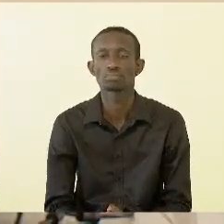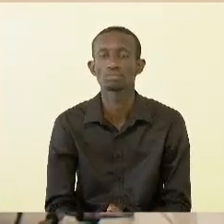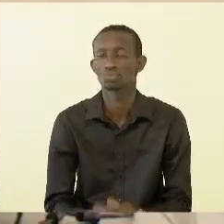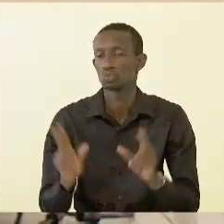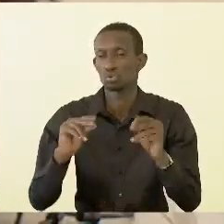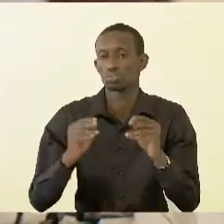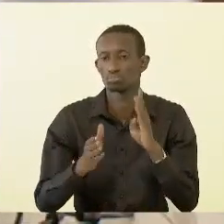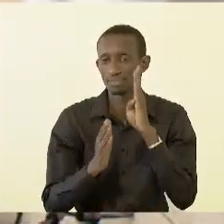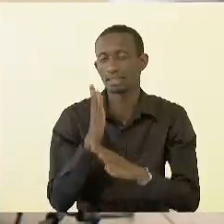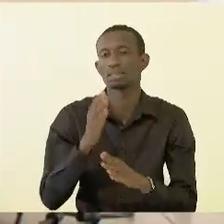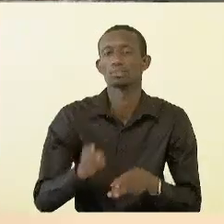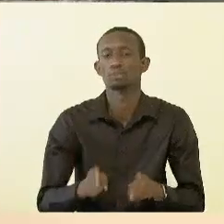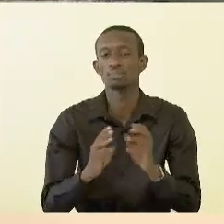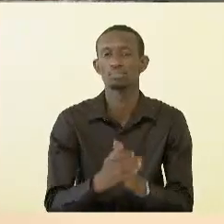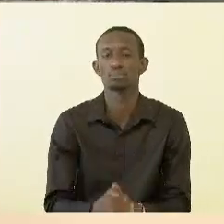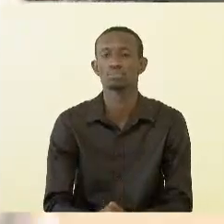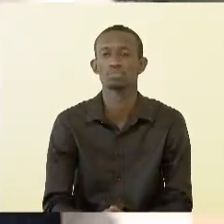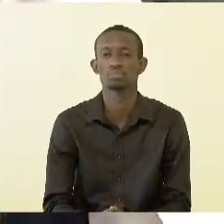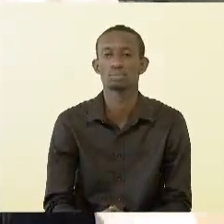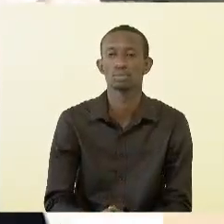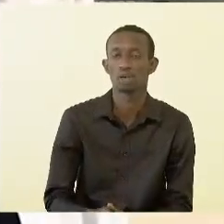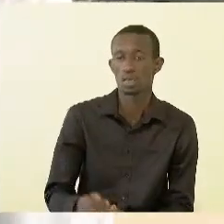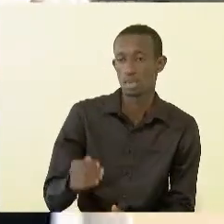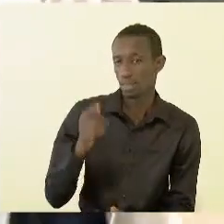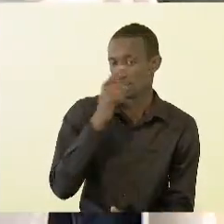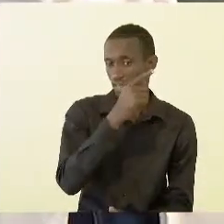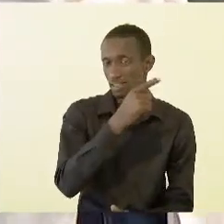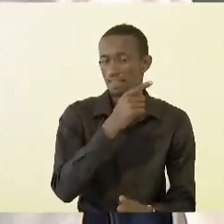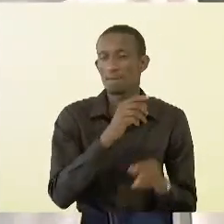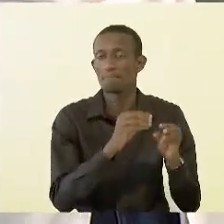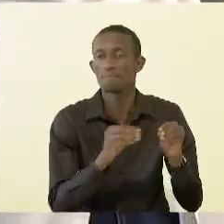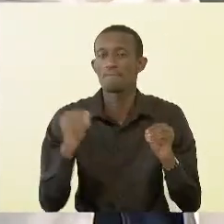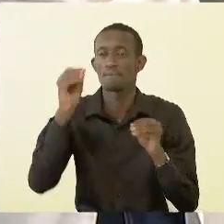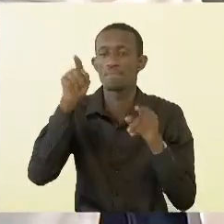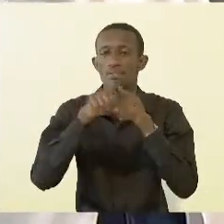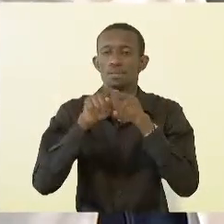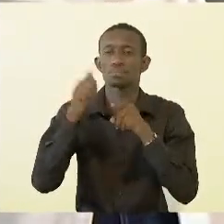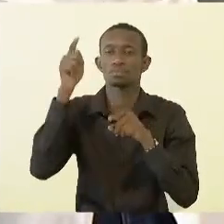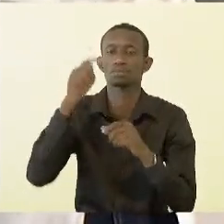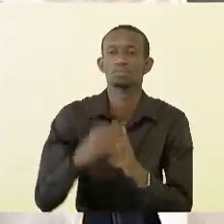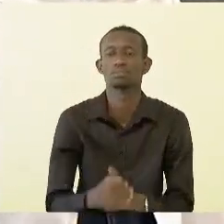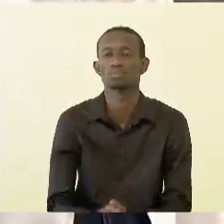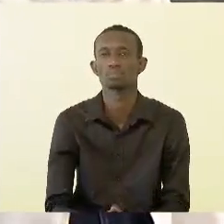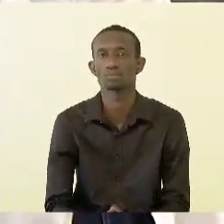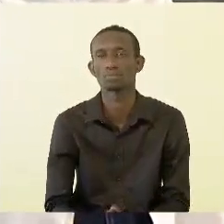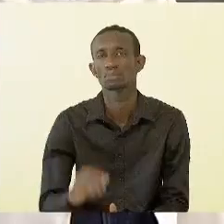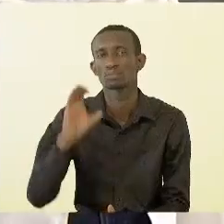direct method. Actually, this one is referred to as contact process.